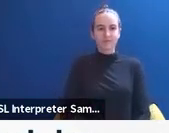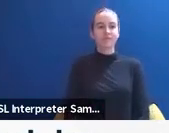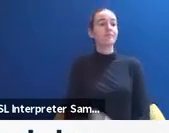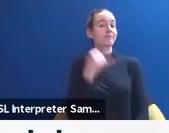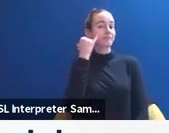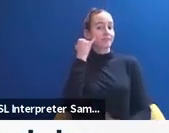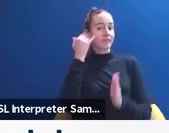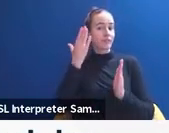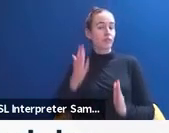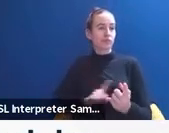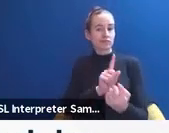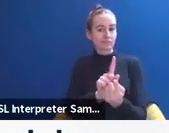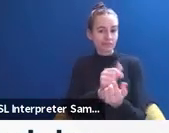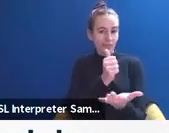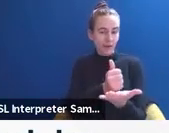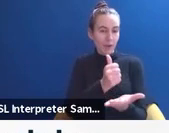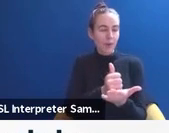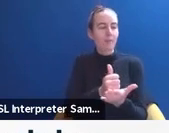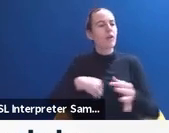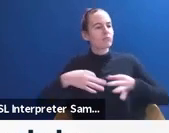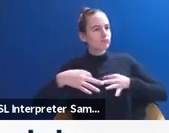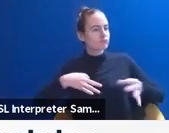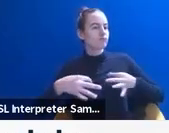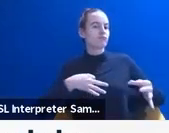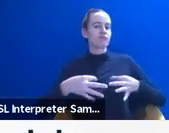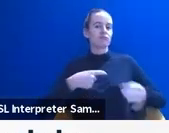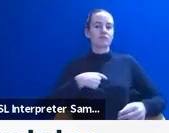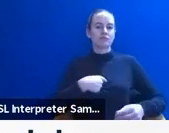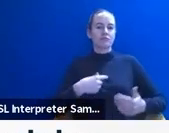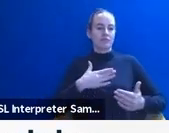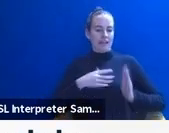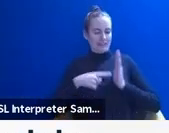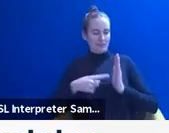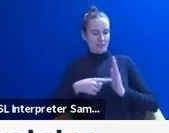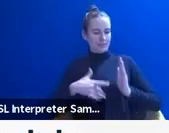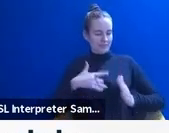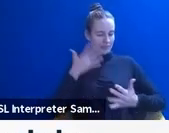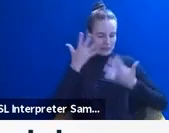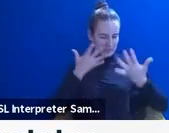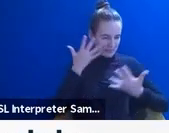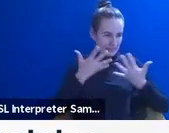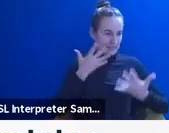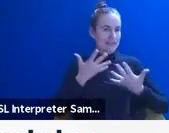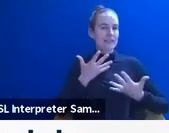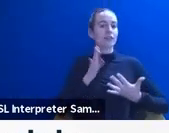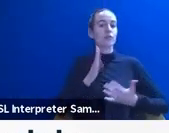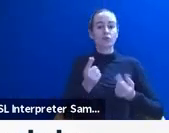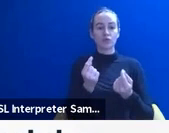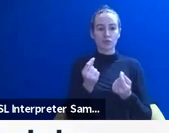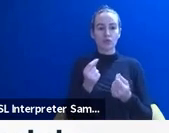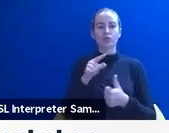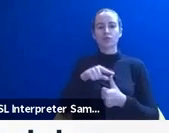to a therapist and describes that they have symptoms of dizziness, then more than likely they would use